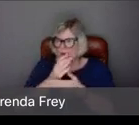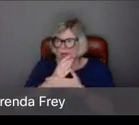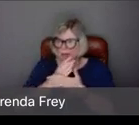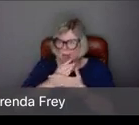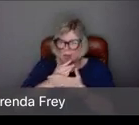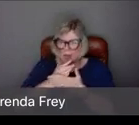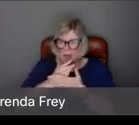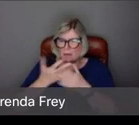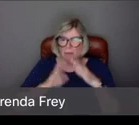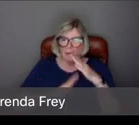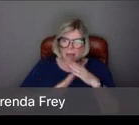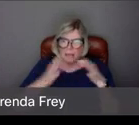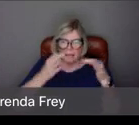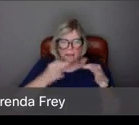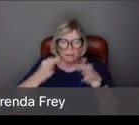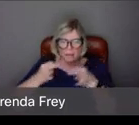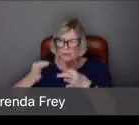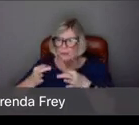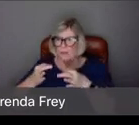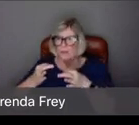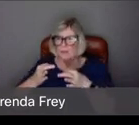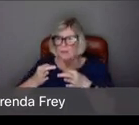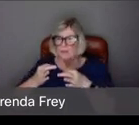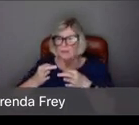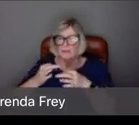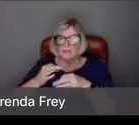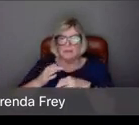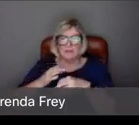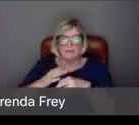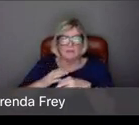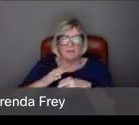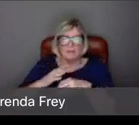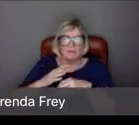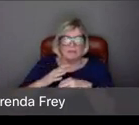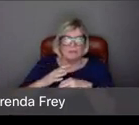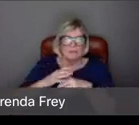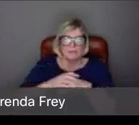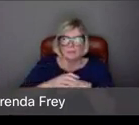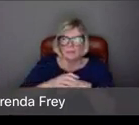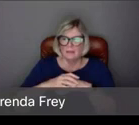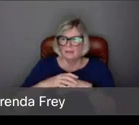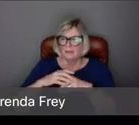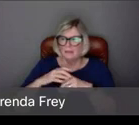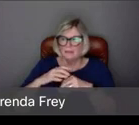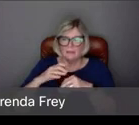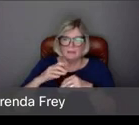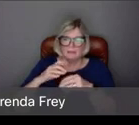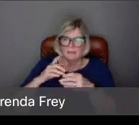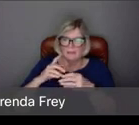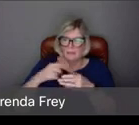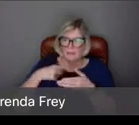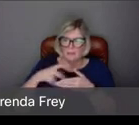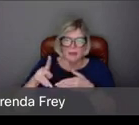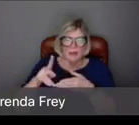some basic decisions on uh, like $1,000 to a financial lender, like